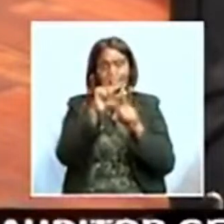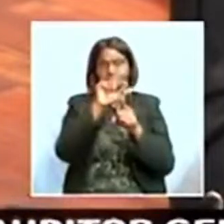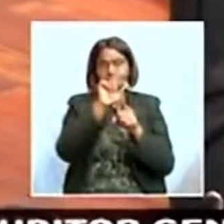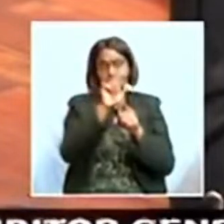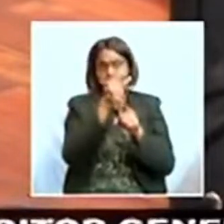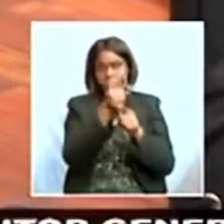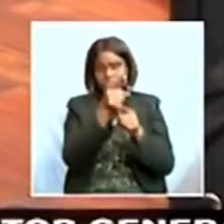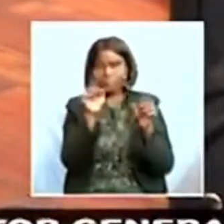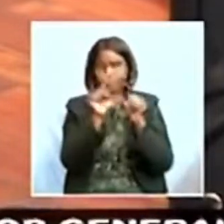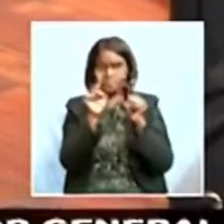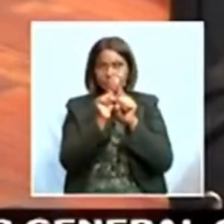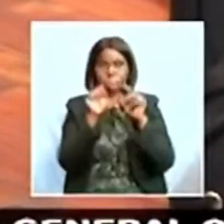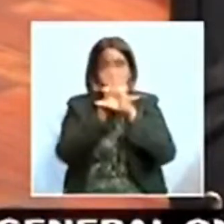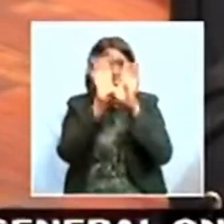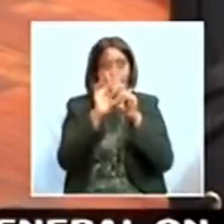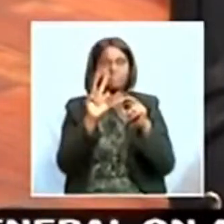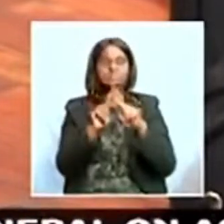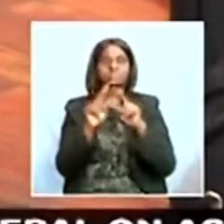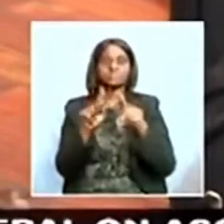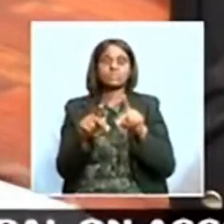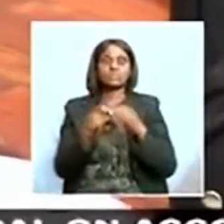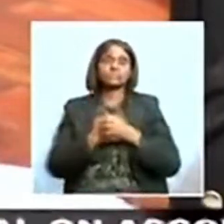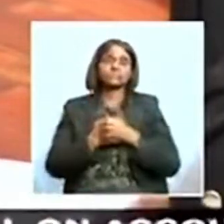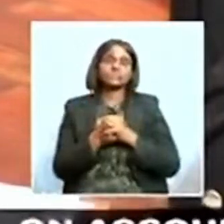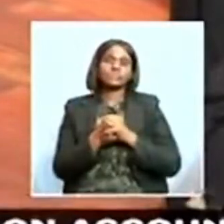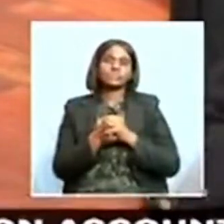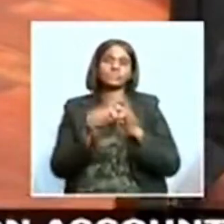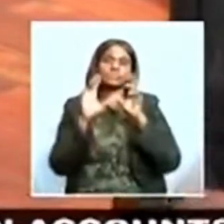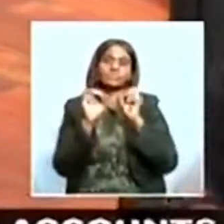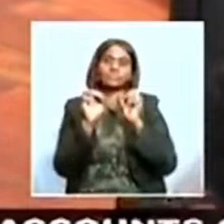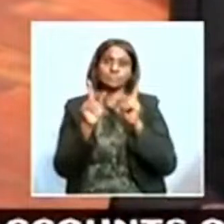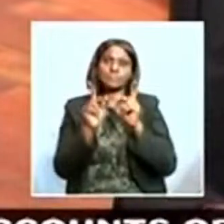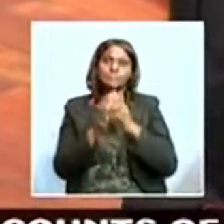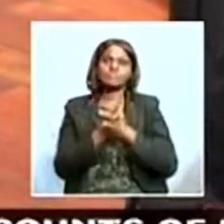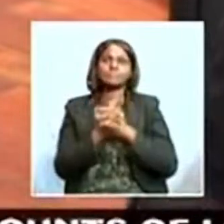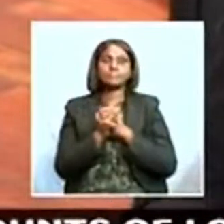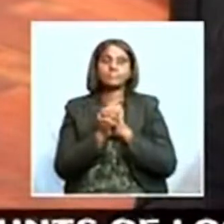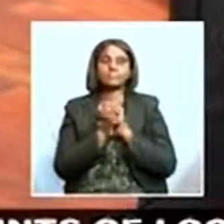It's a same correction, Chair. Okay.